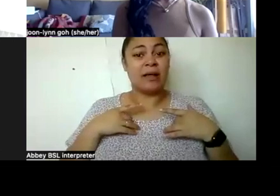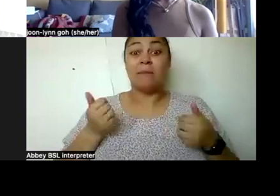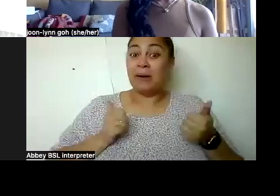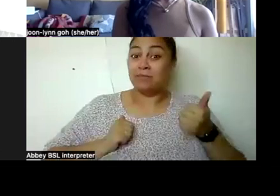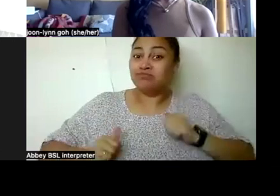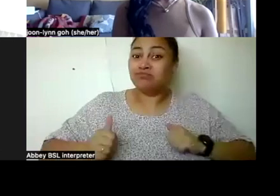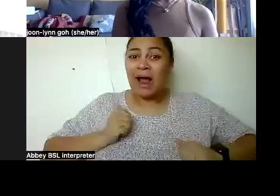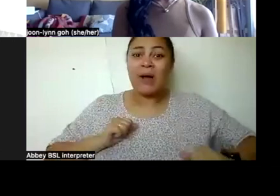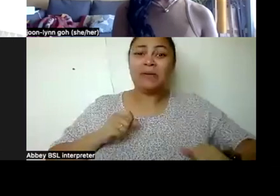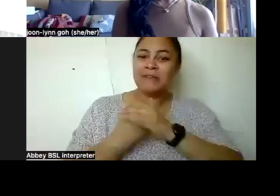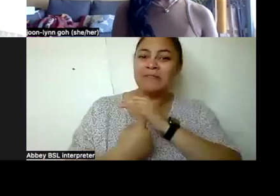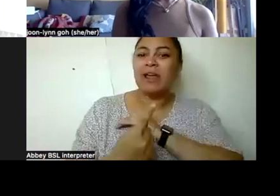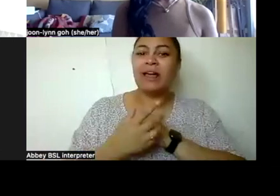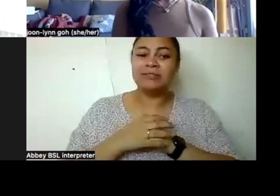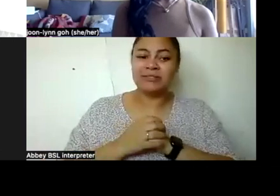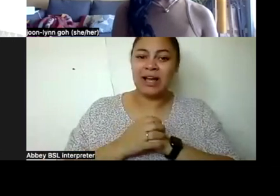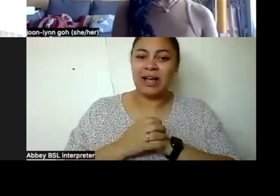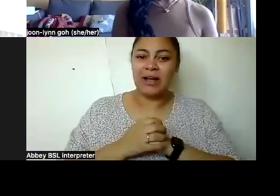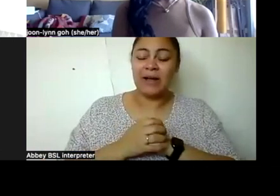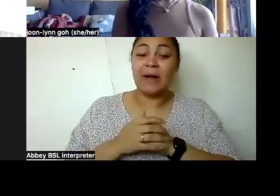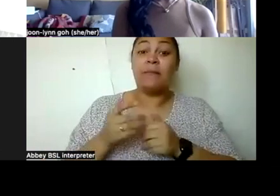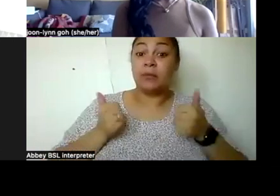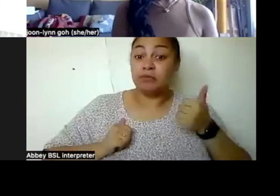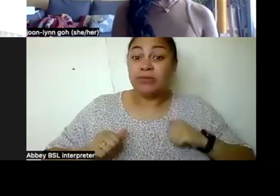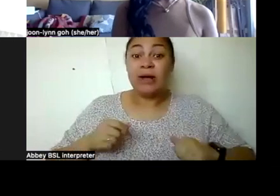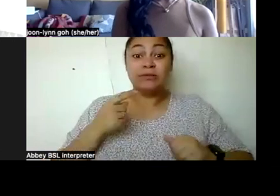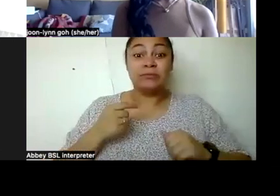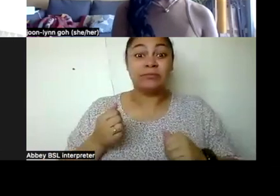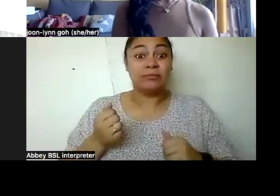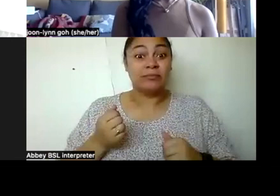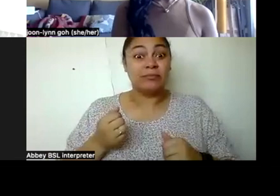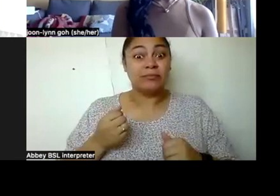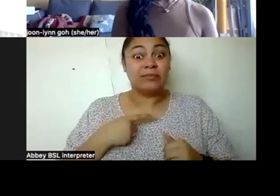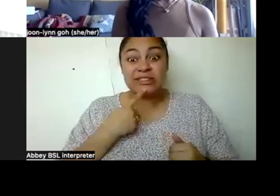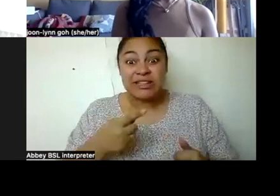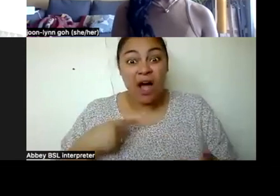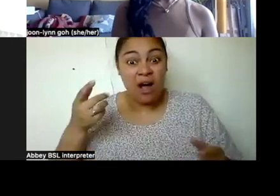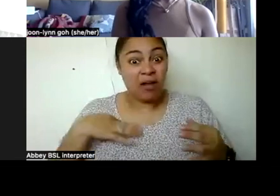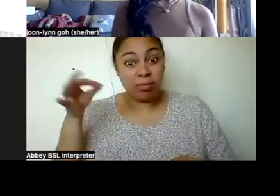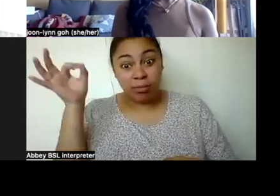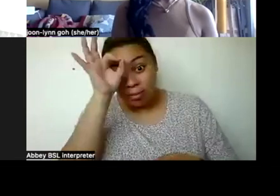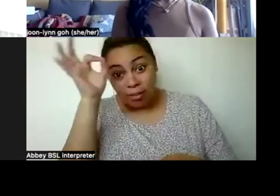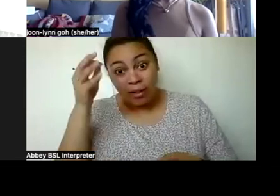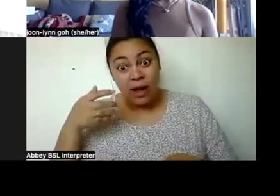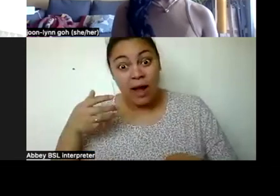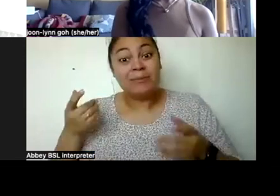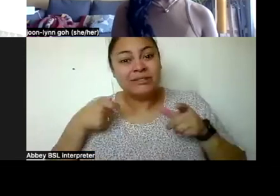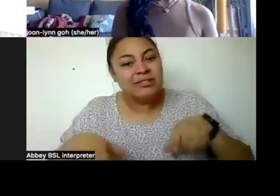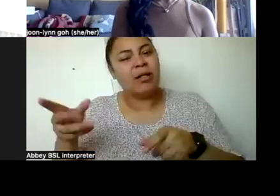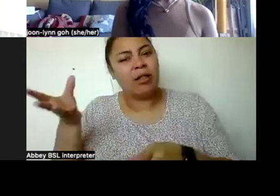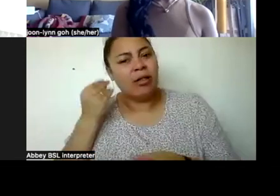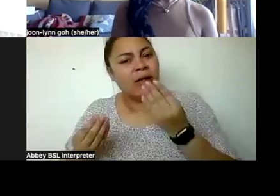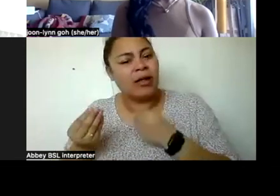to be a freelancer, but also very proud to admit that actually I know nothing and I'm still learning. I'm still trying